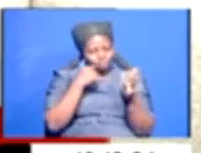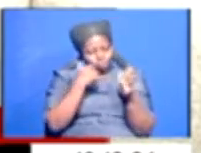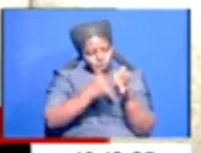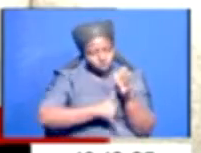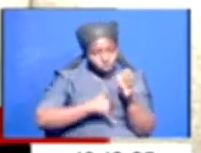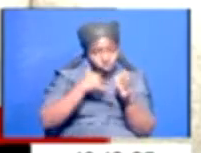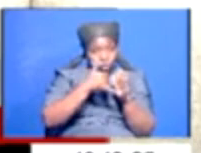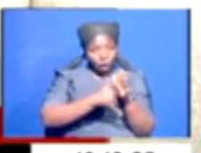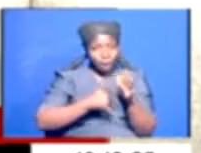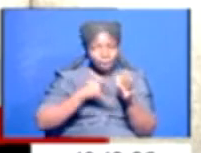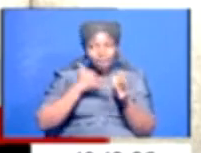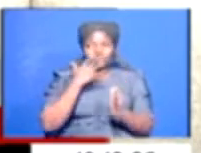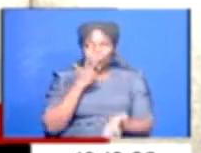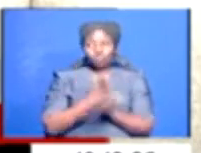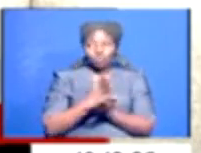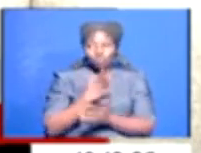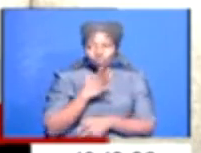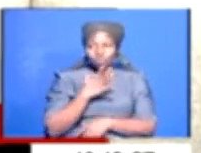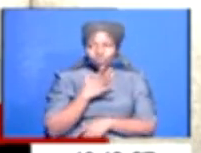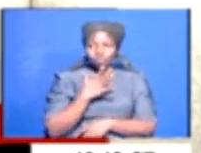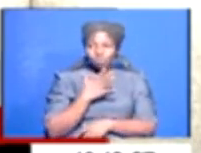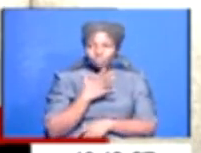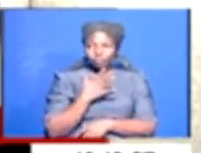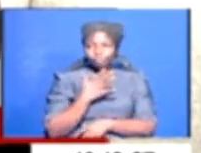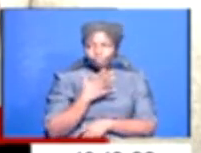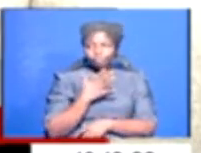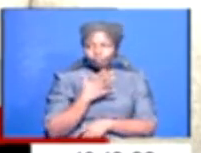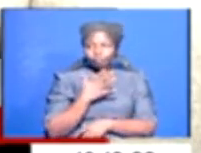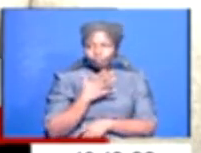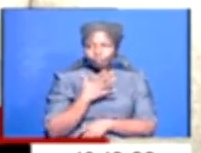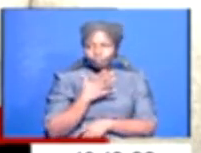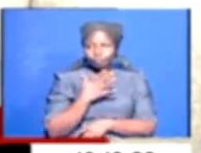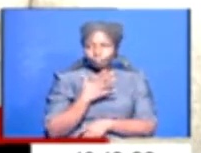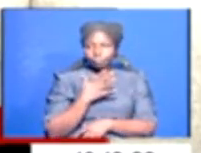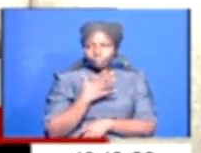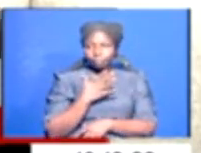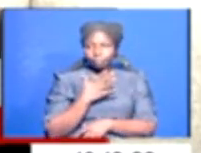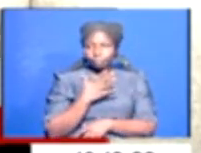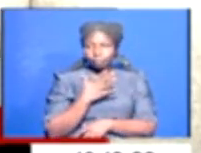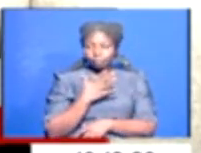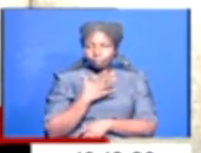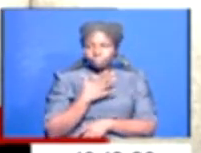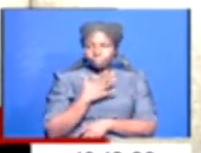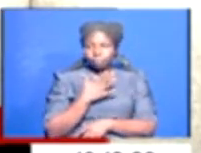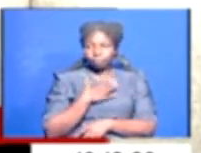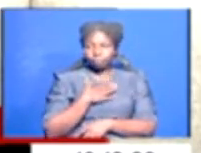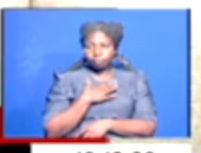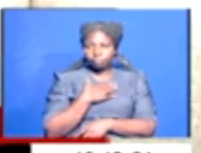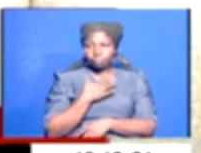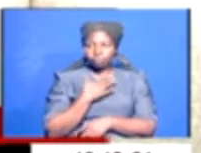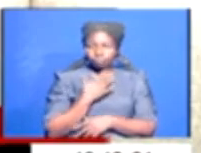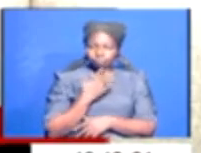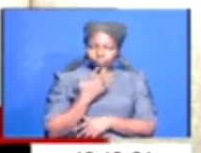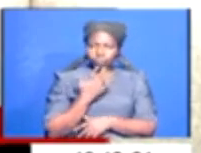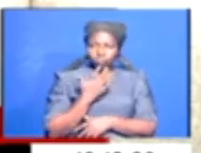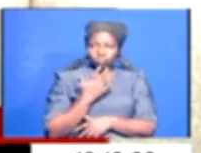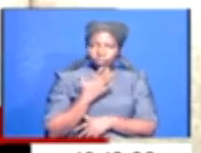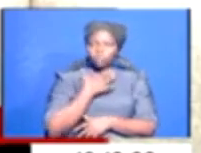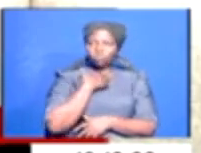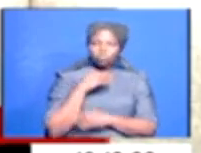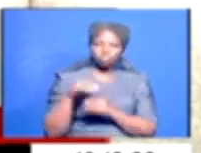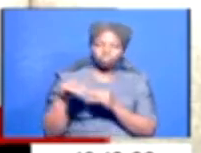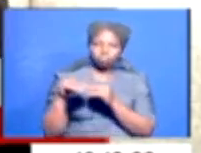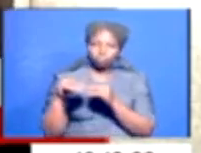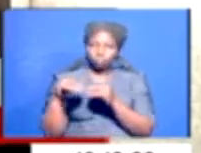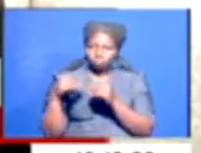Actually, my mentor was Justin Catlin. That is the guy who made me to run 100 meters.